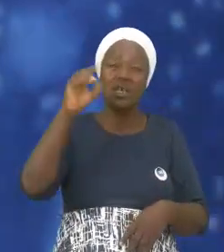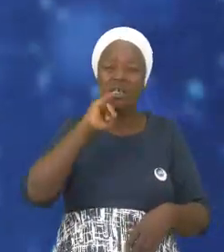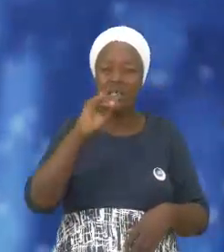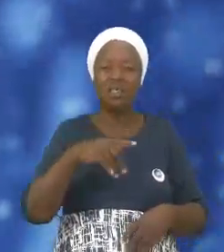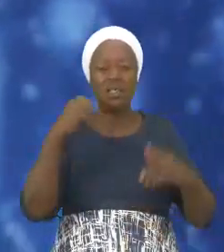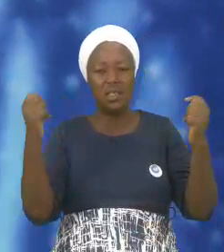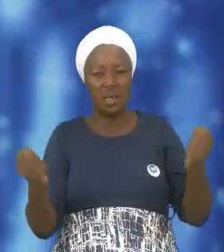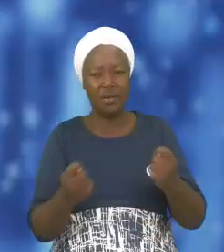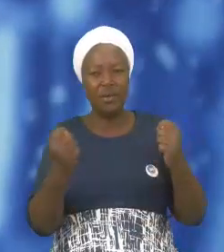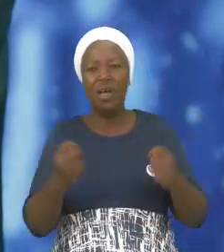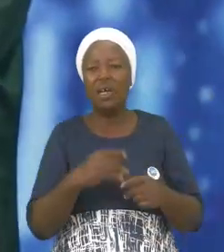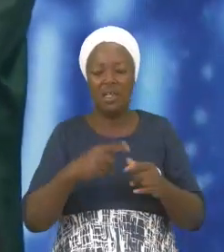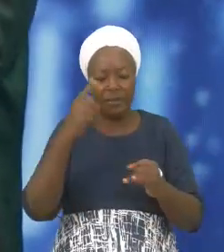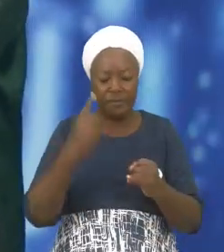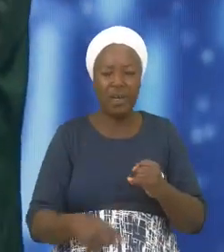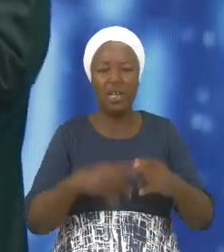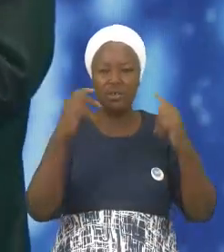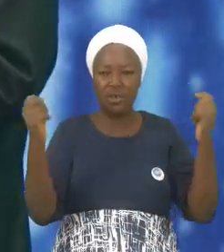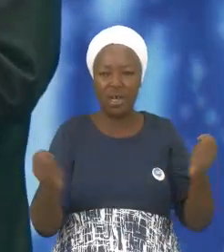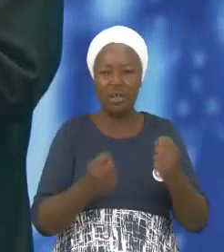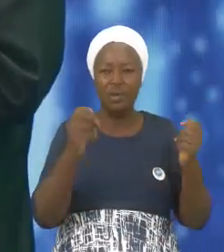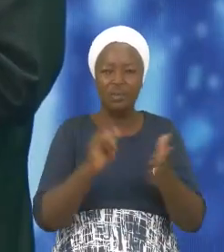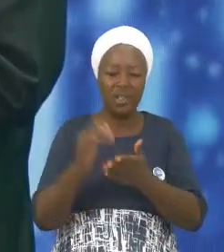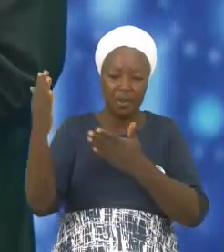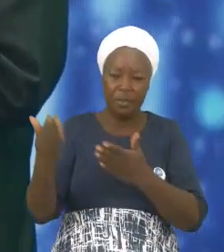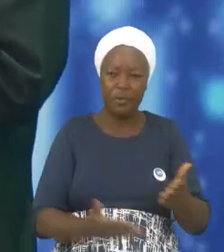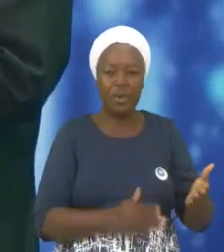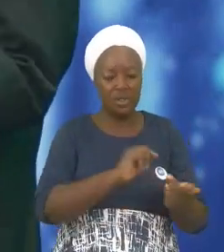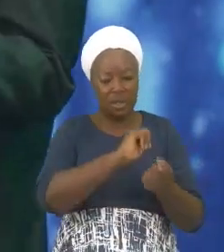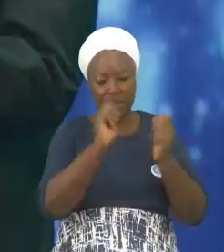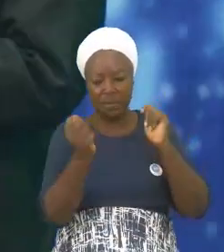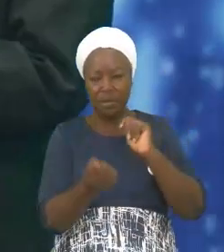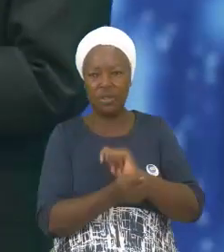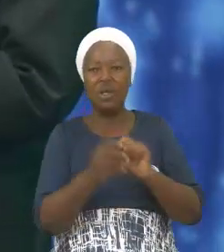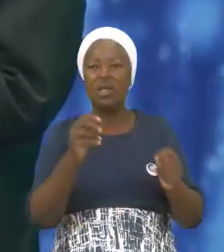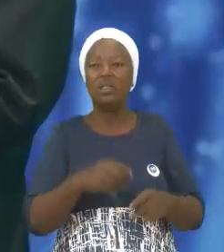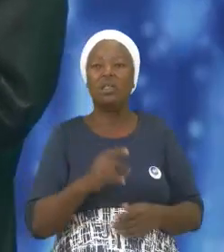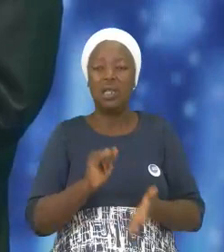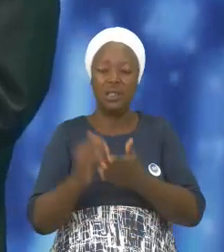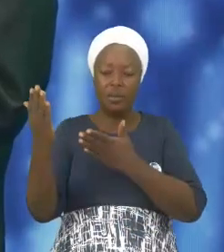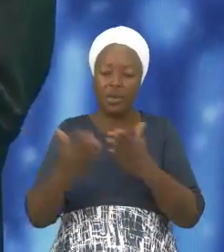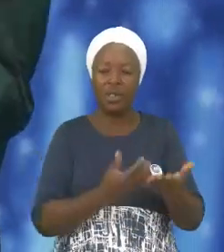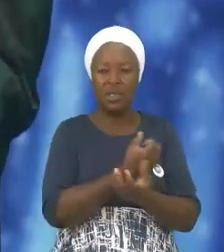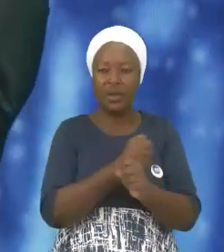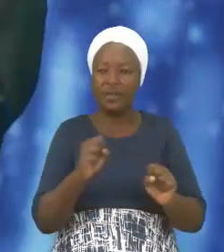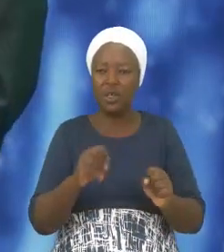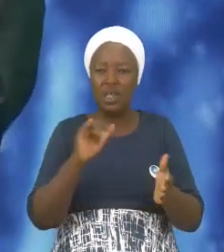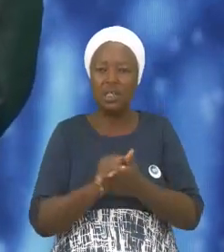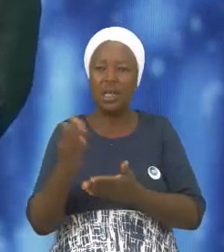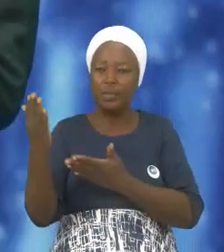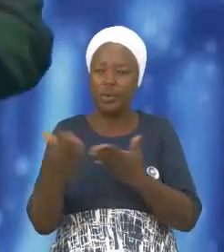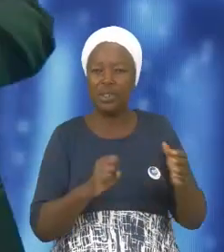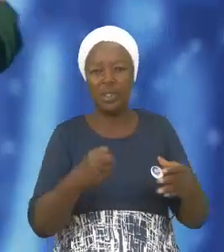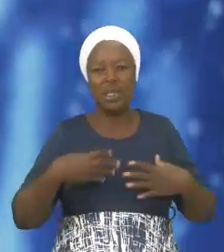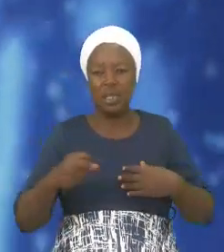The final triumph that brings transformation, that brings salvation, that brings